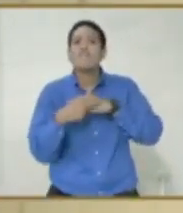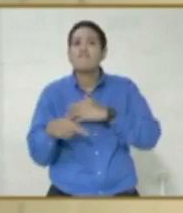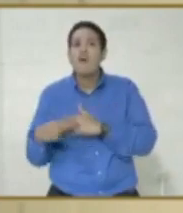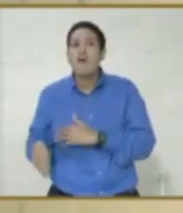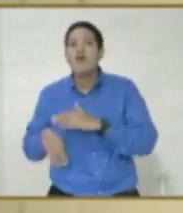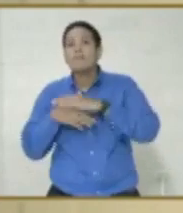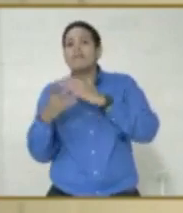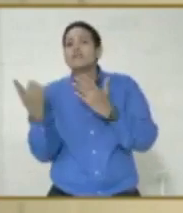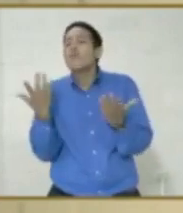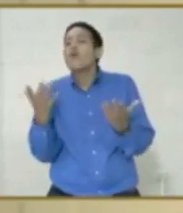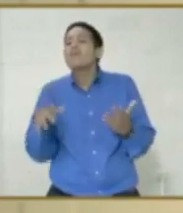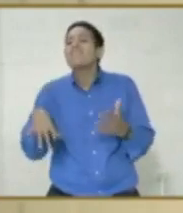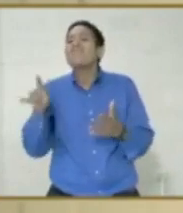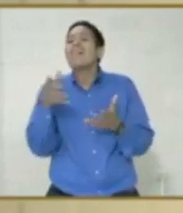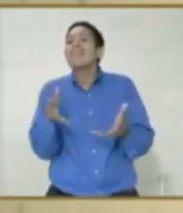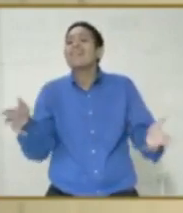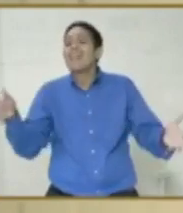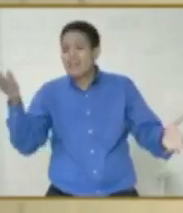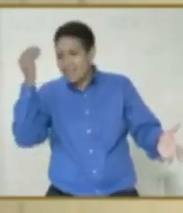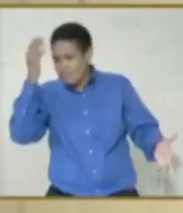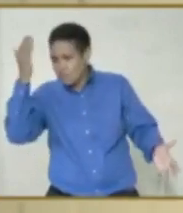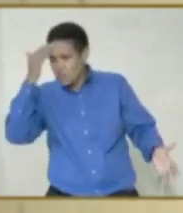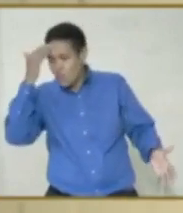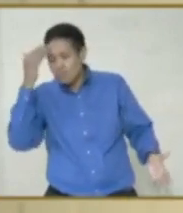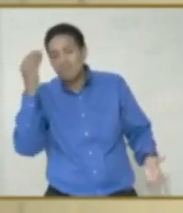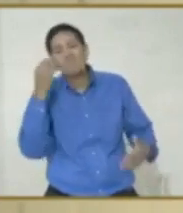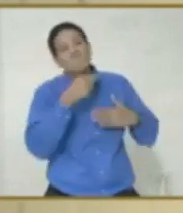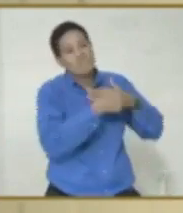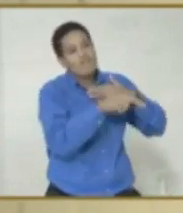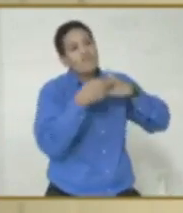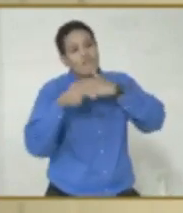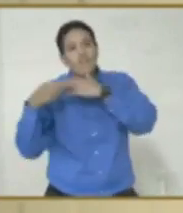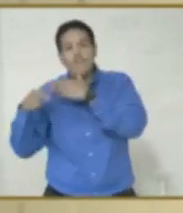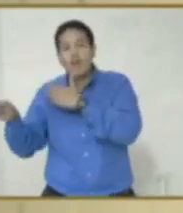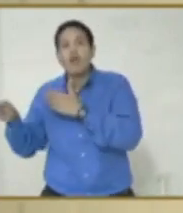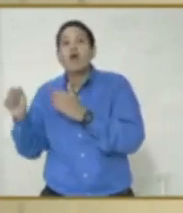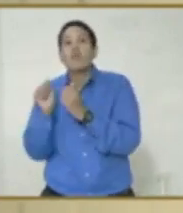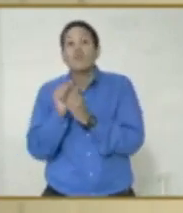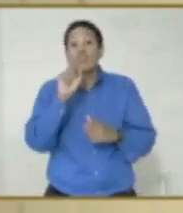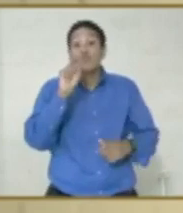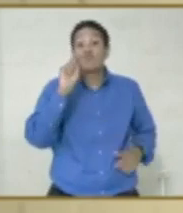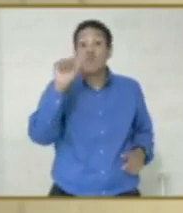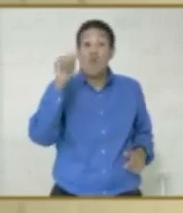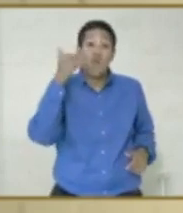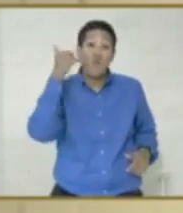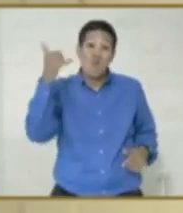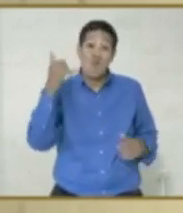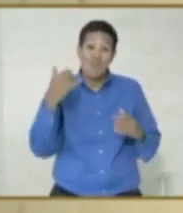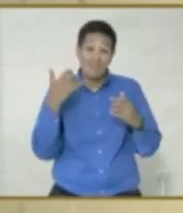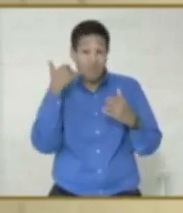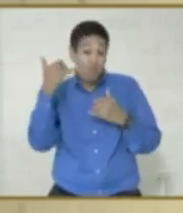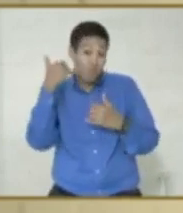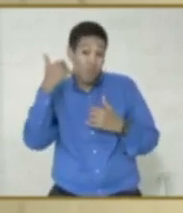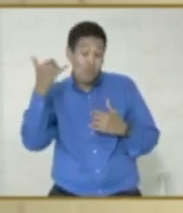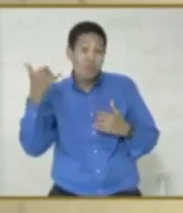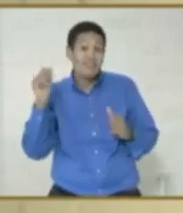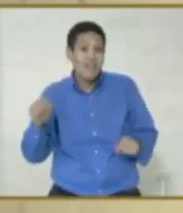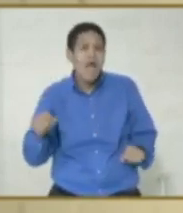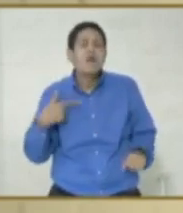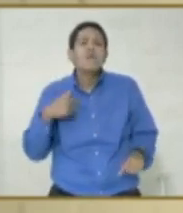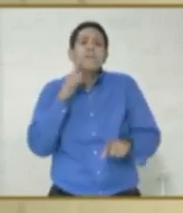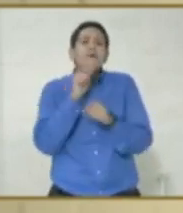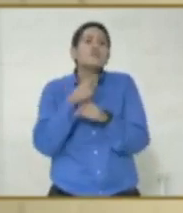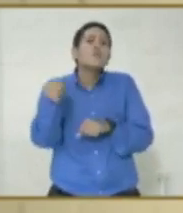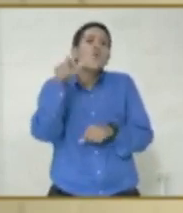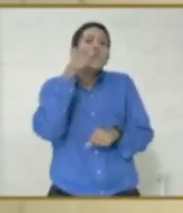find on the ground. And in particular now with the Rona helpline, we are going to be on call to ensure that those of us